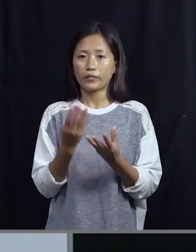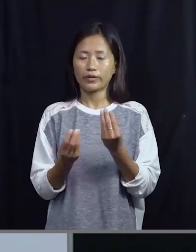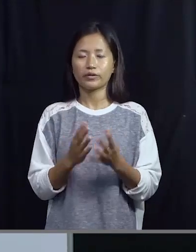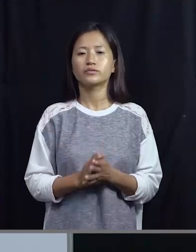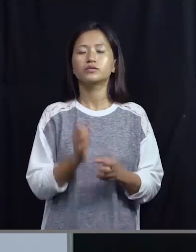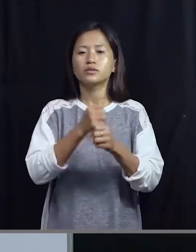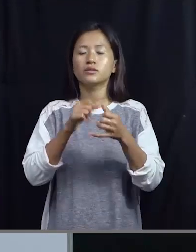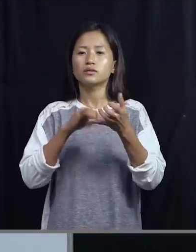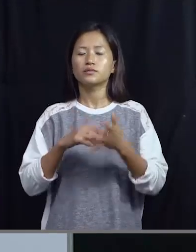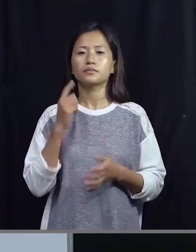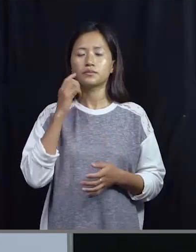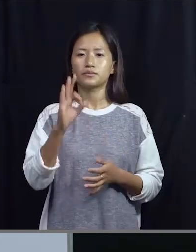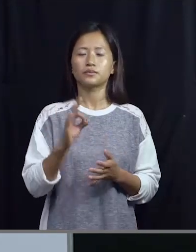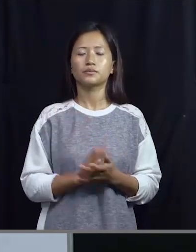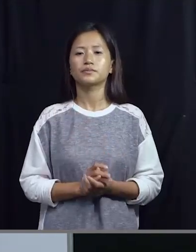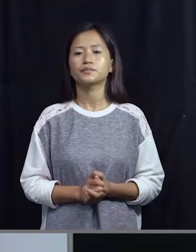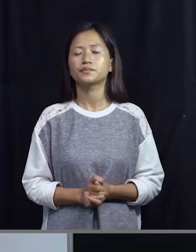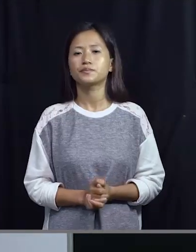thing. Okay.